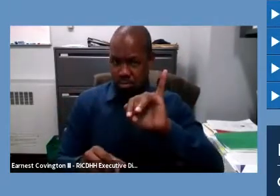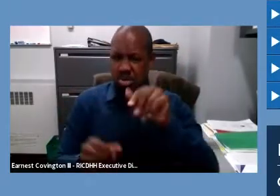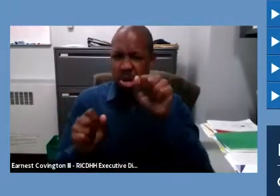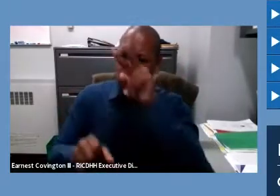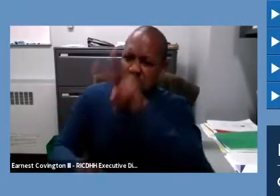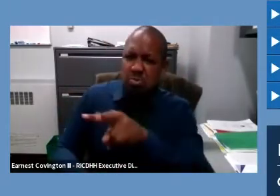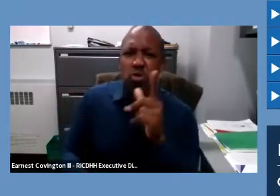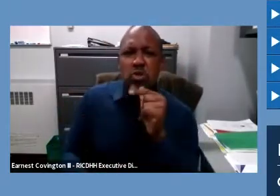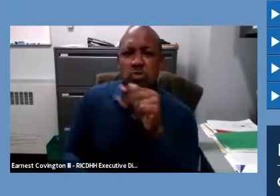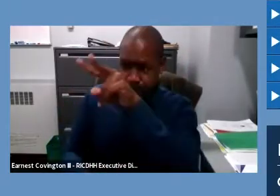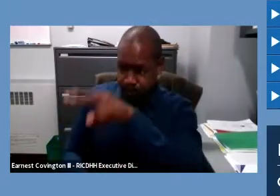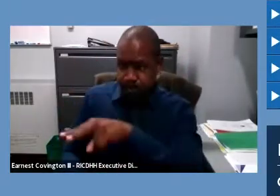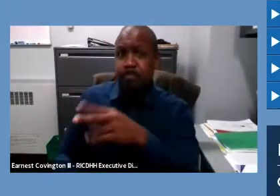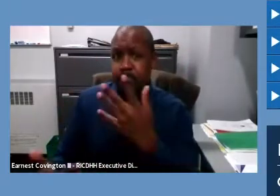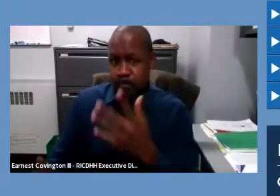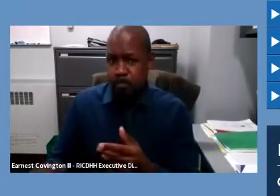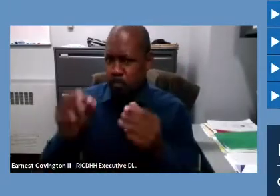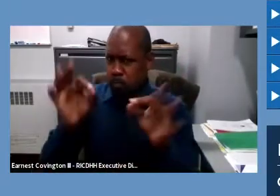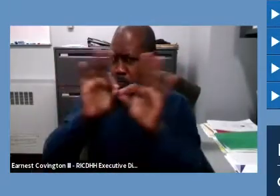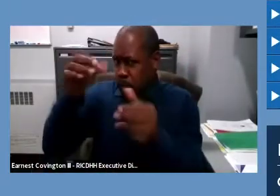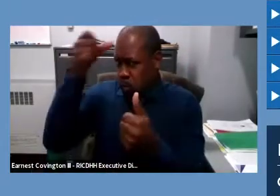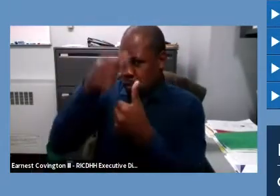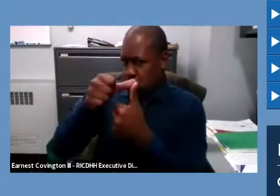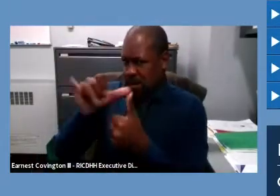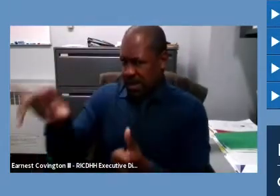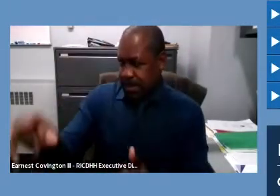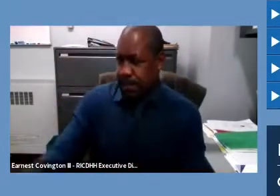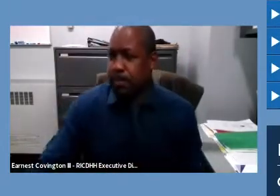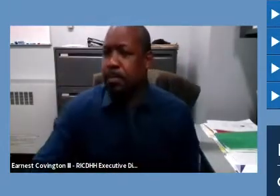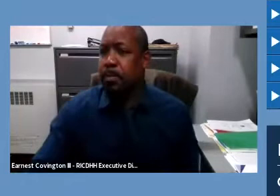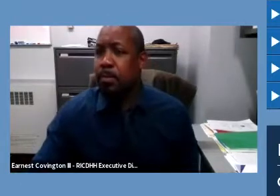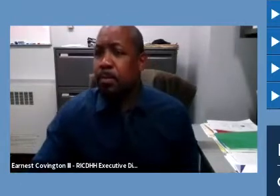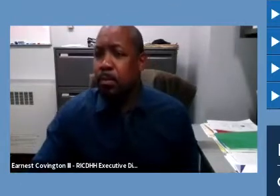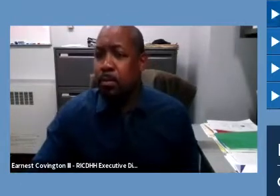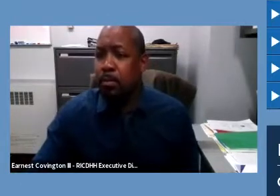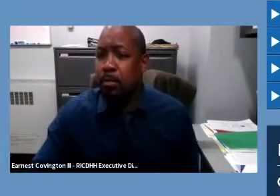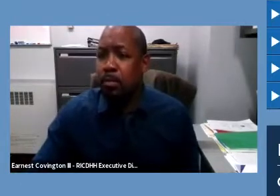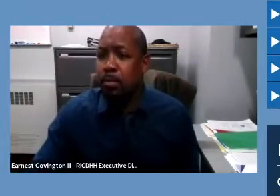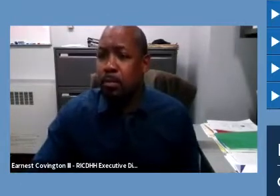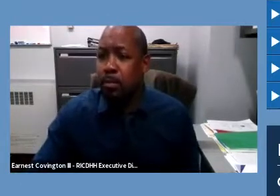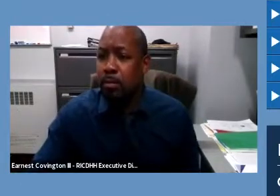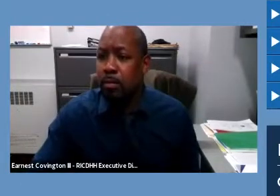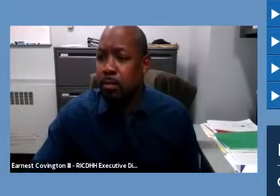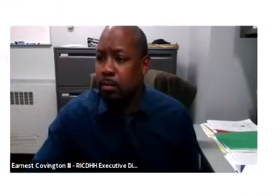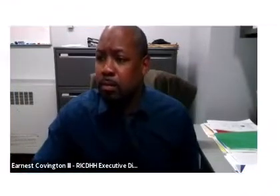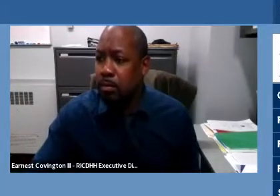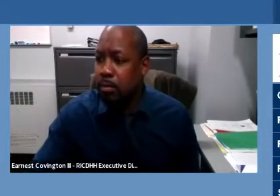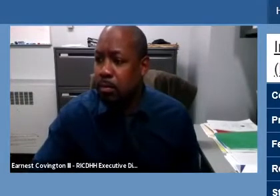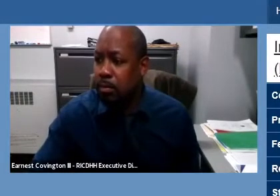actually 150 who are licensed in the state.